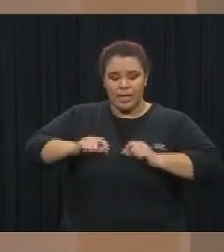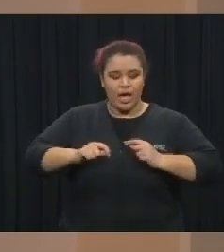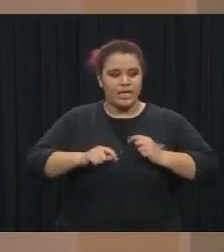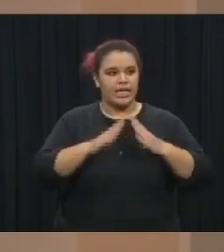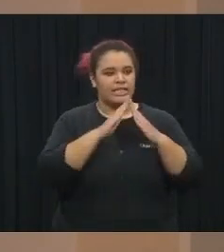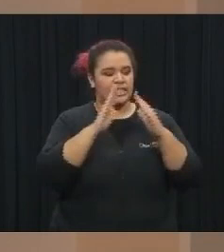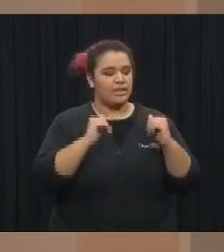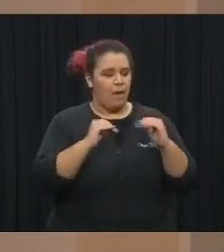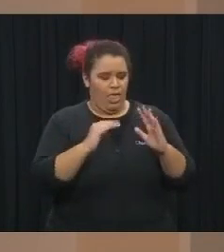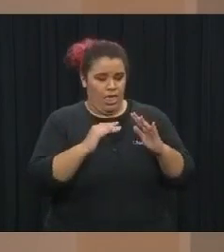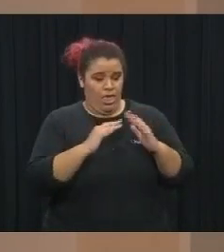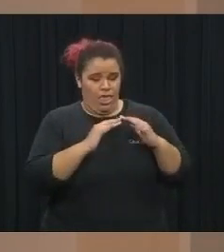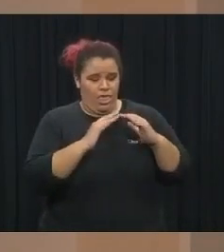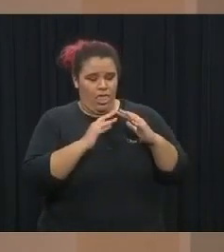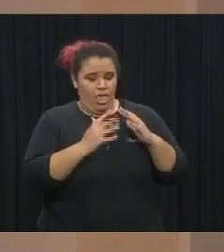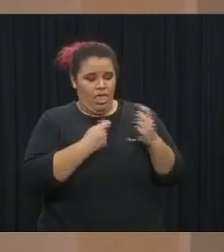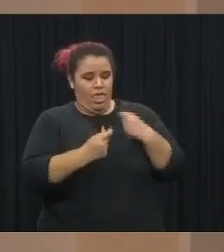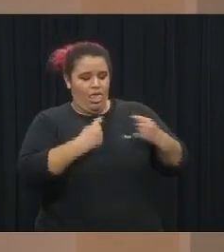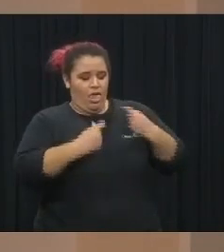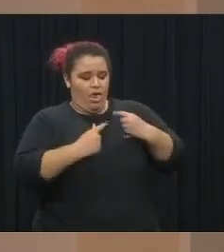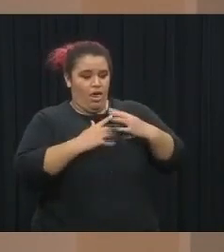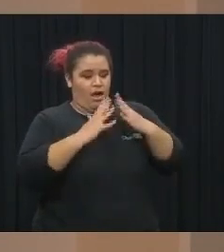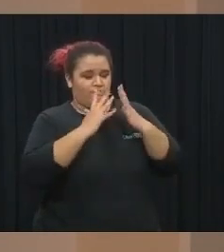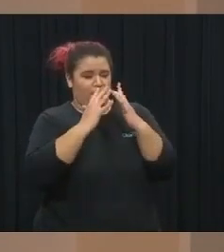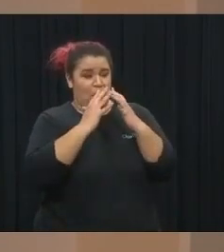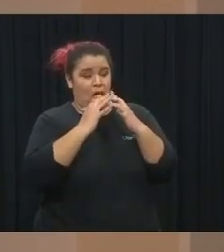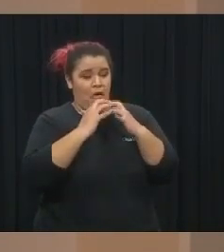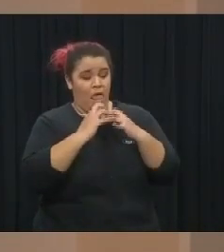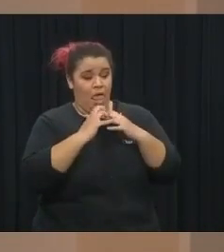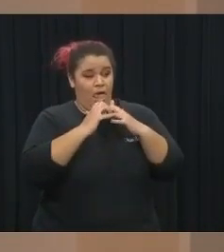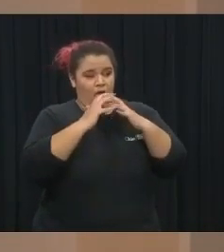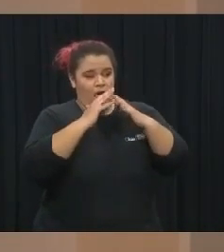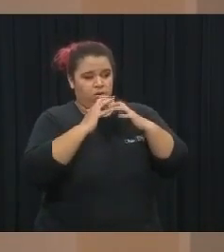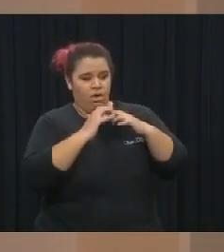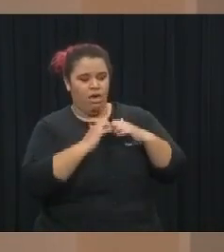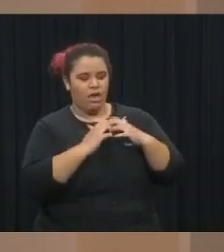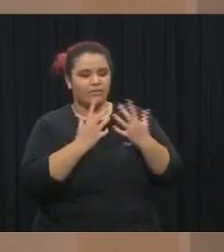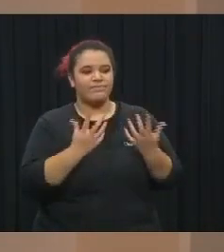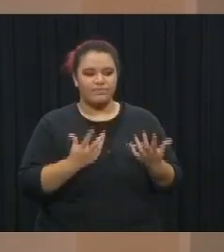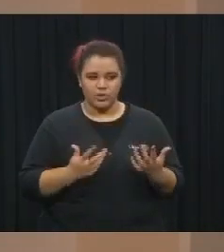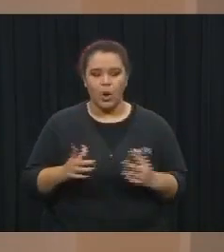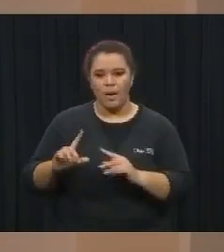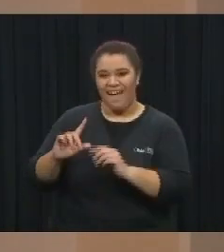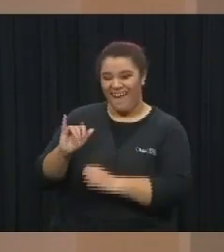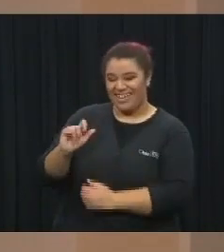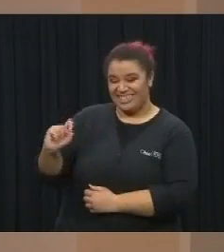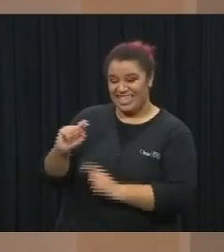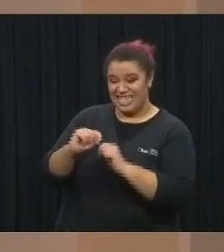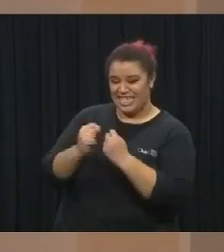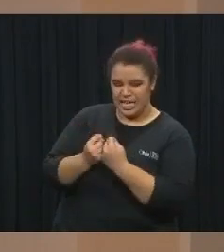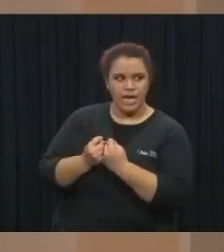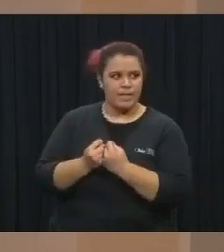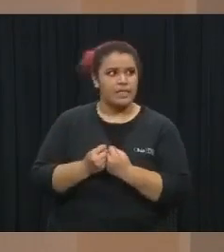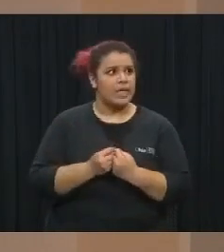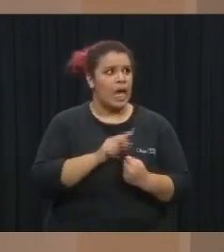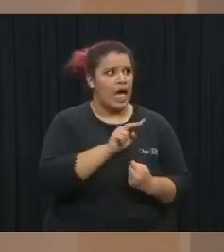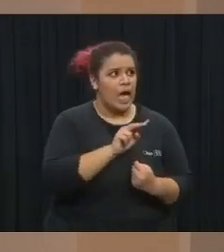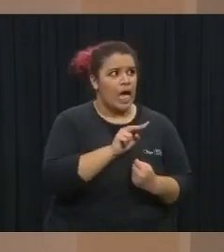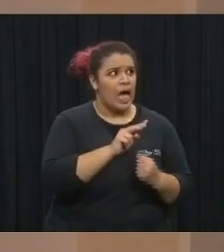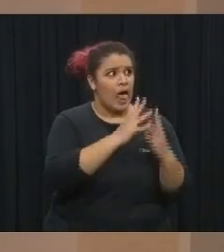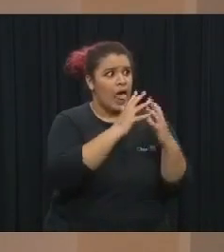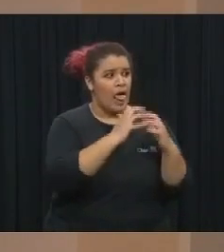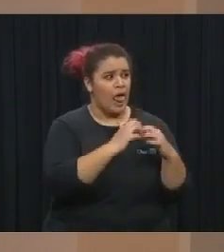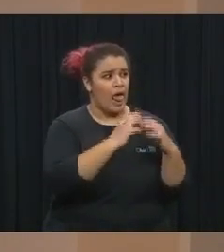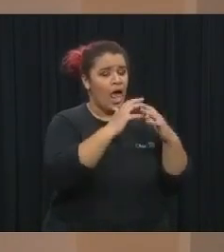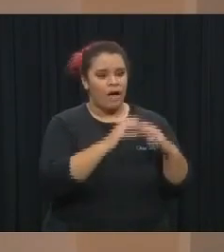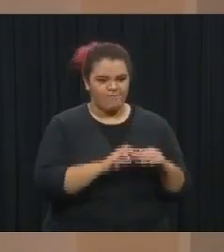And so the team is working to do that. We ask for people to be patient, know that we understand